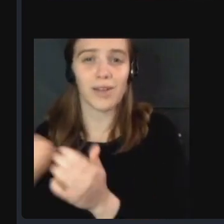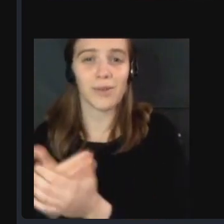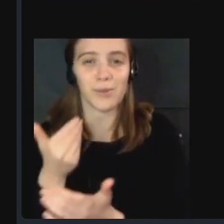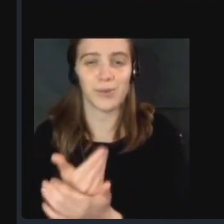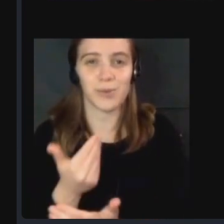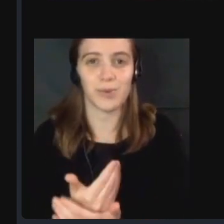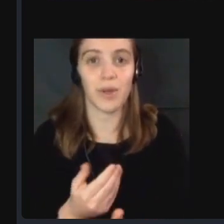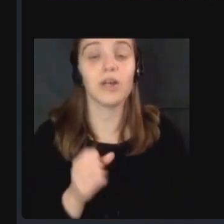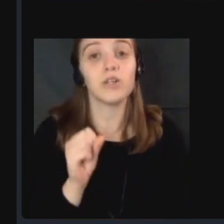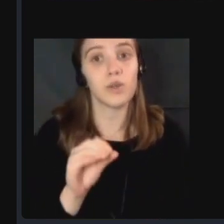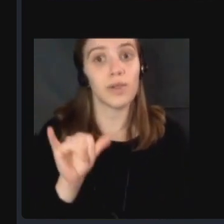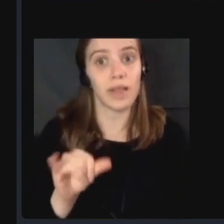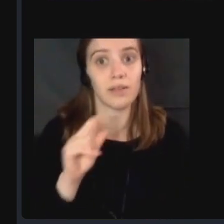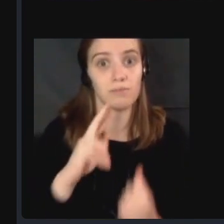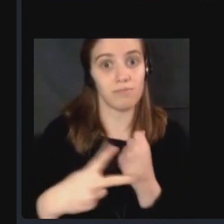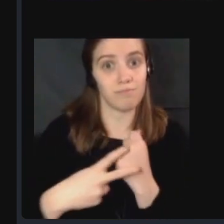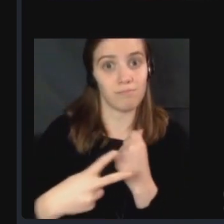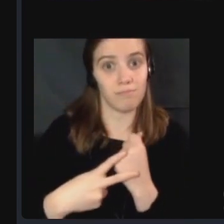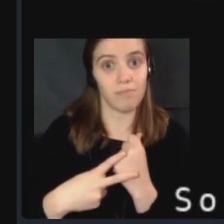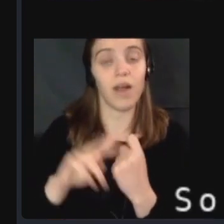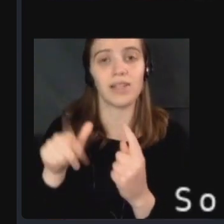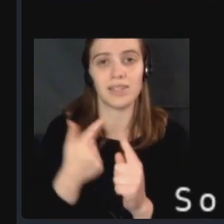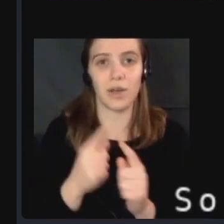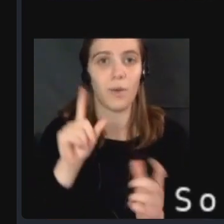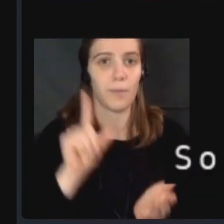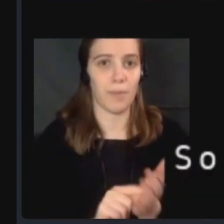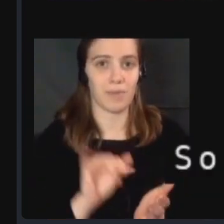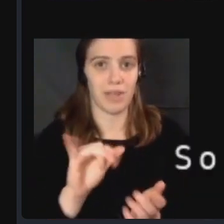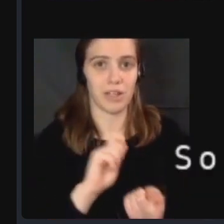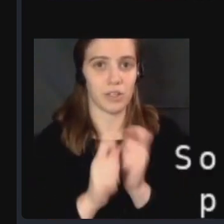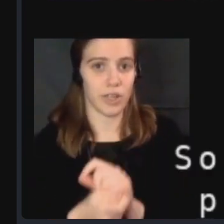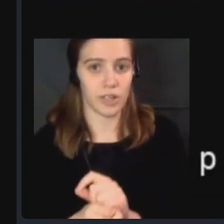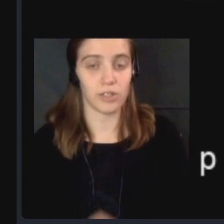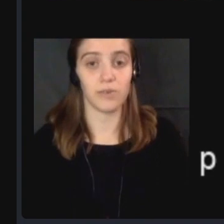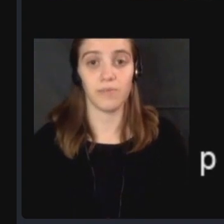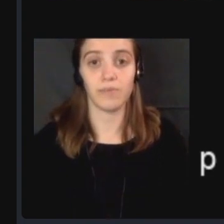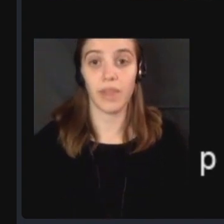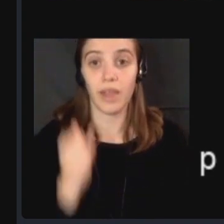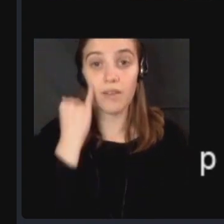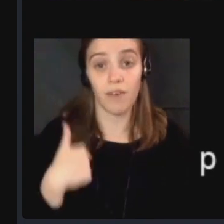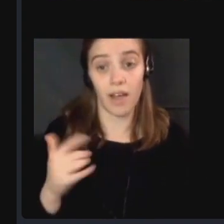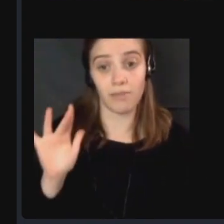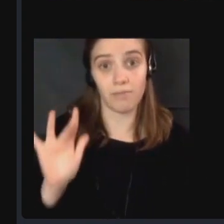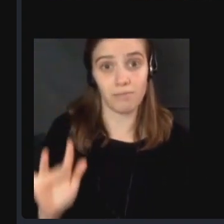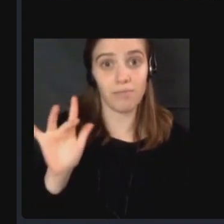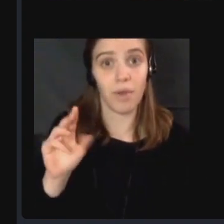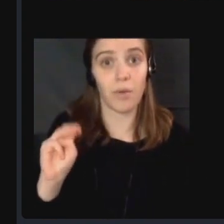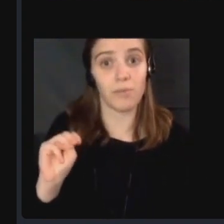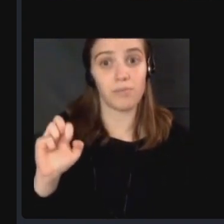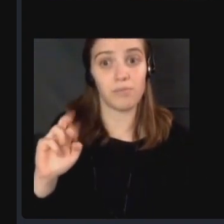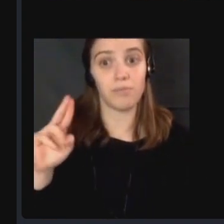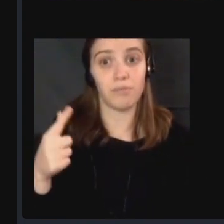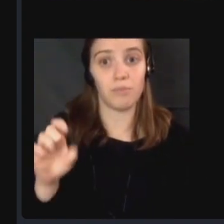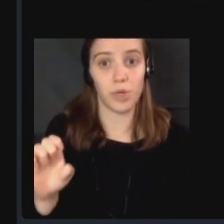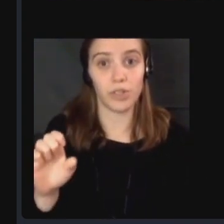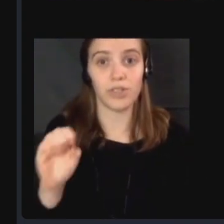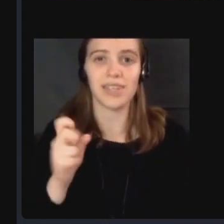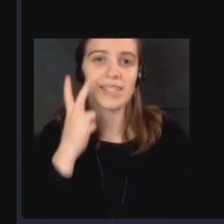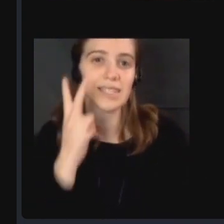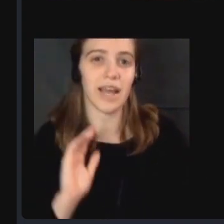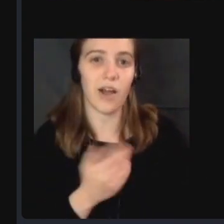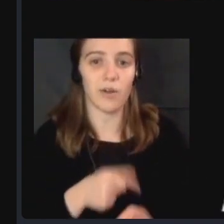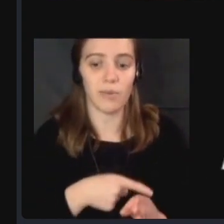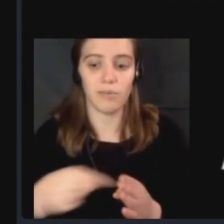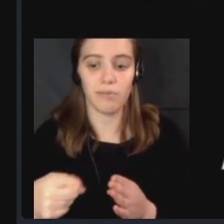branche et le published. main, et puis il va te faire le merge. Trop bien. And C'est if nouveau, I press ouais. merge here, you'll see that our main branch has